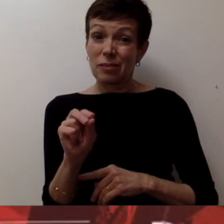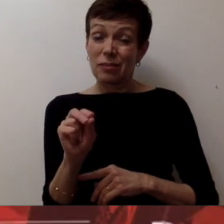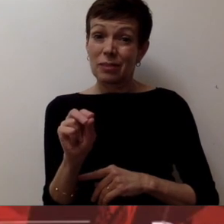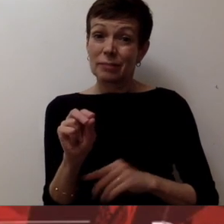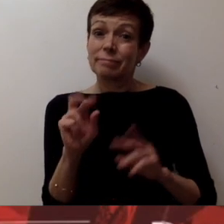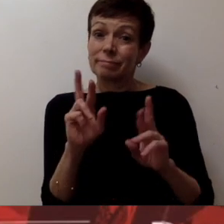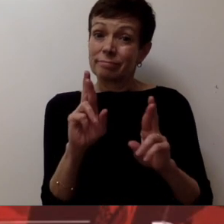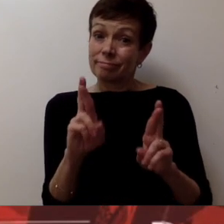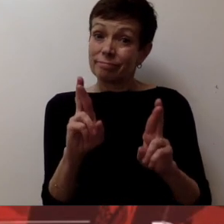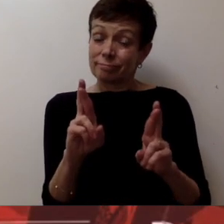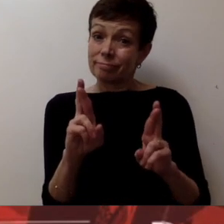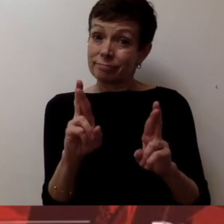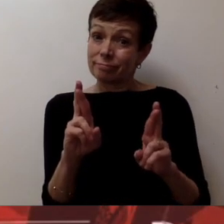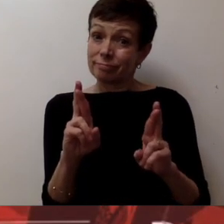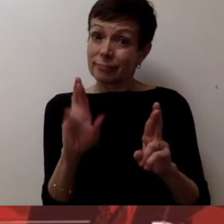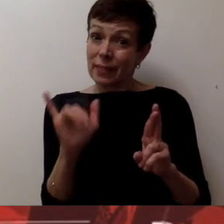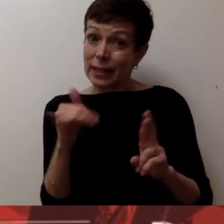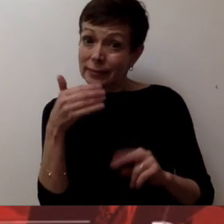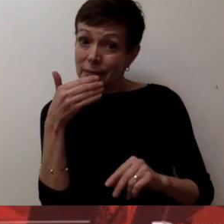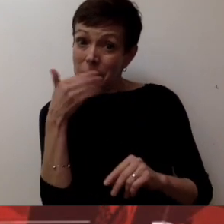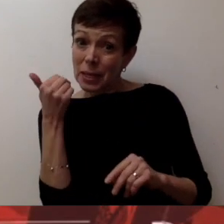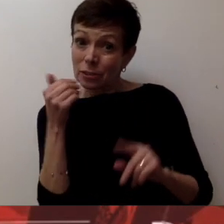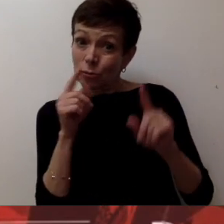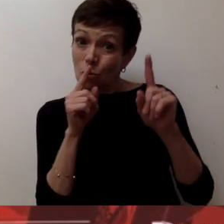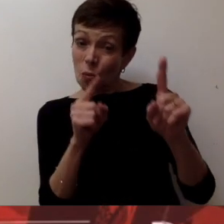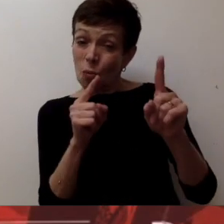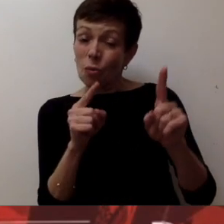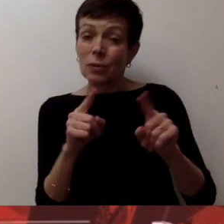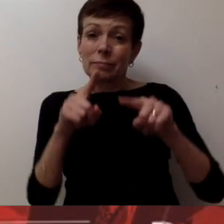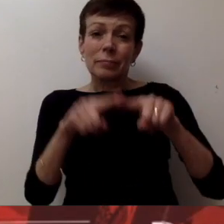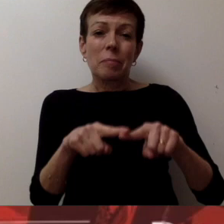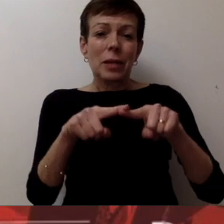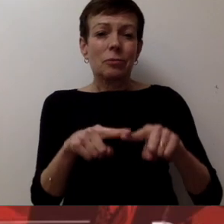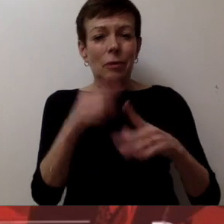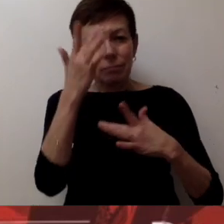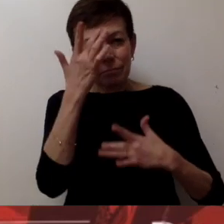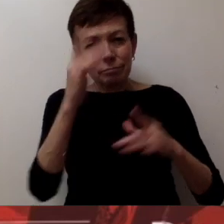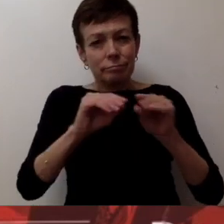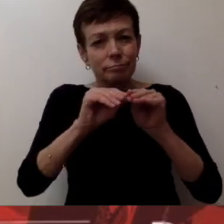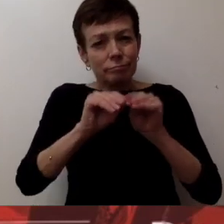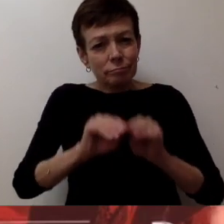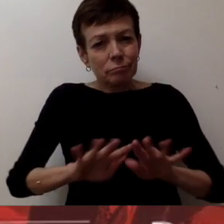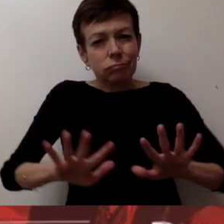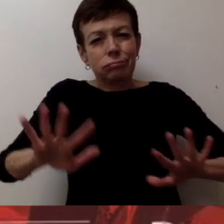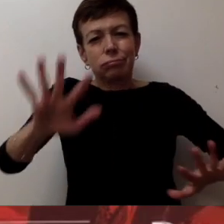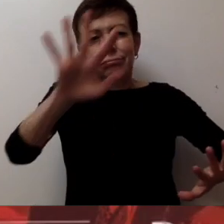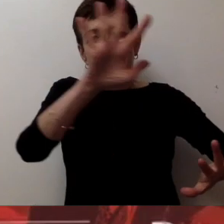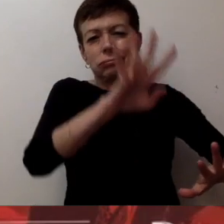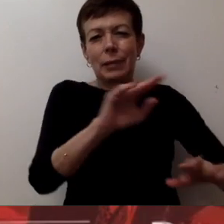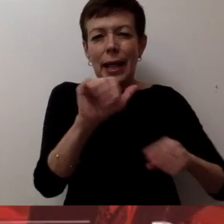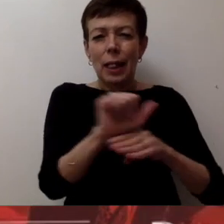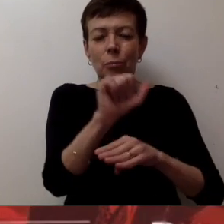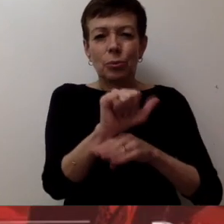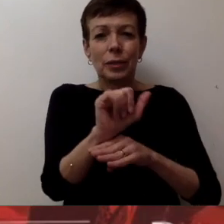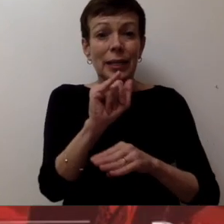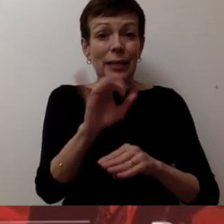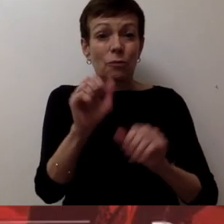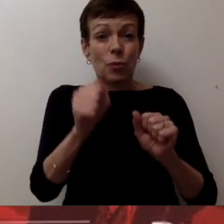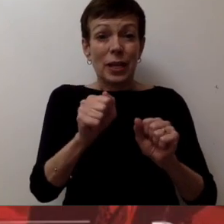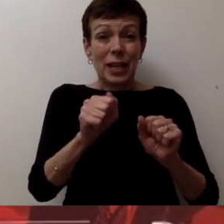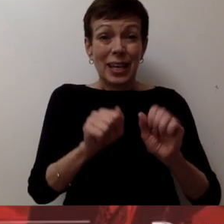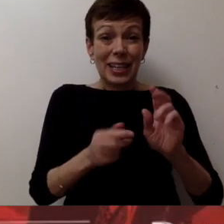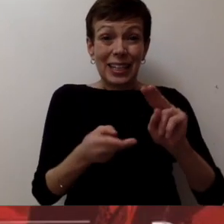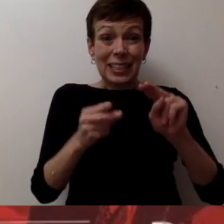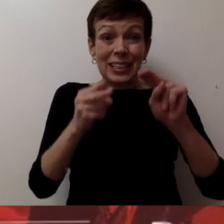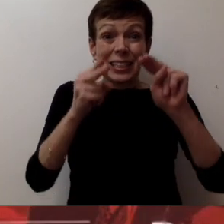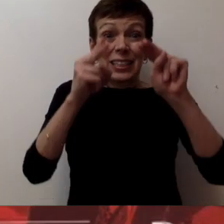probably a best case scenario. Depending on the spread of the virus in our province and our collective ability to flatten the curve that